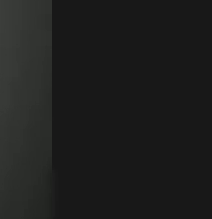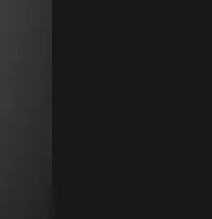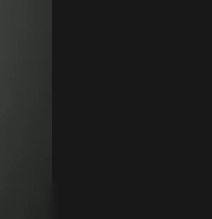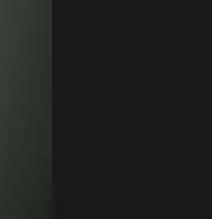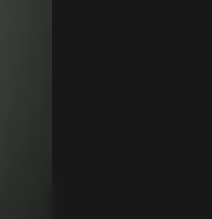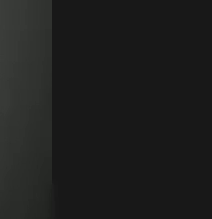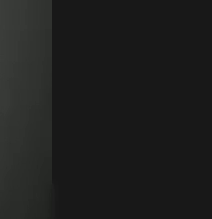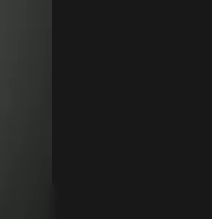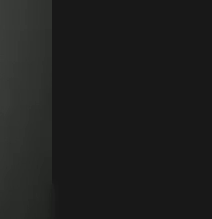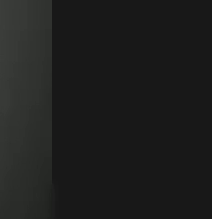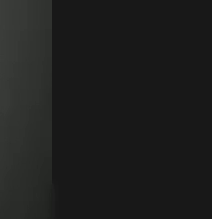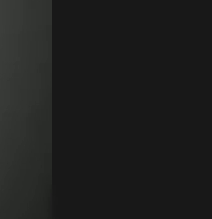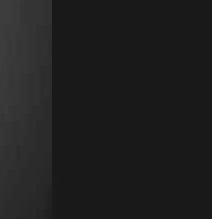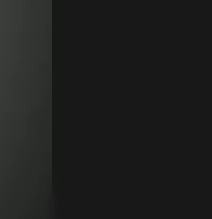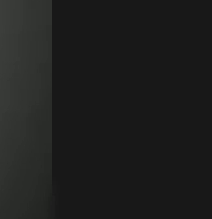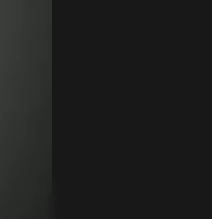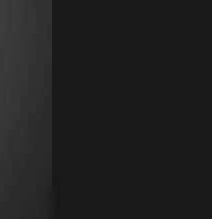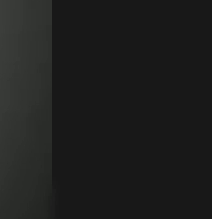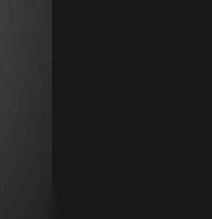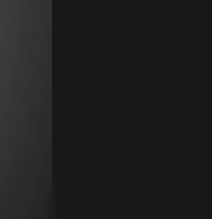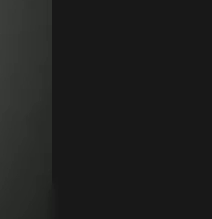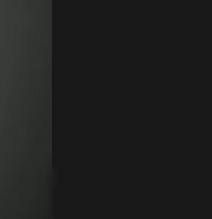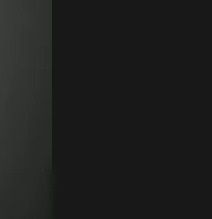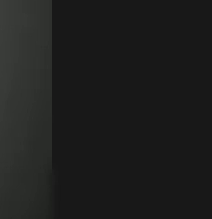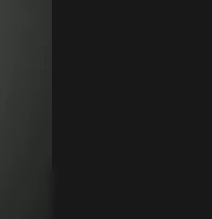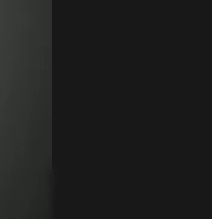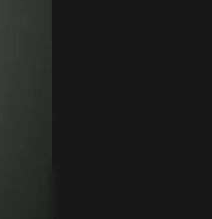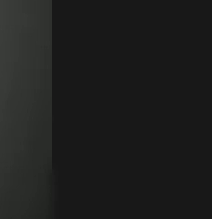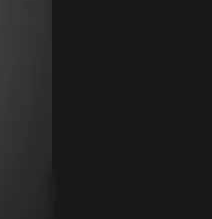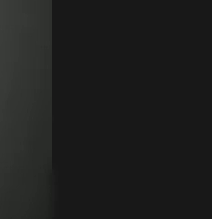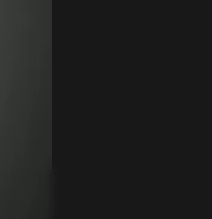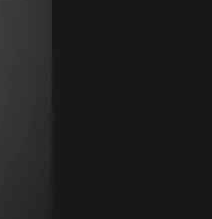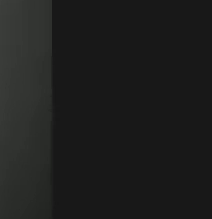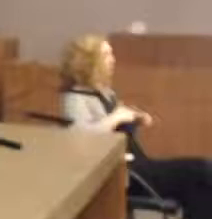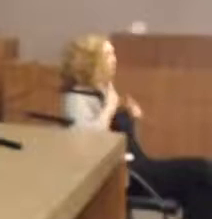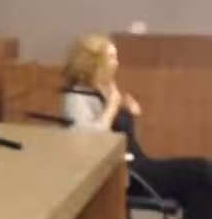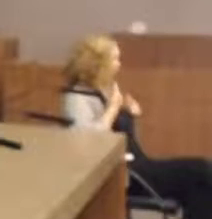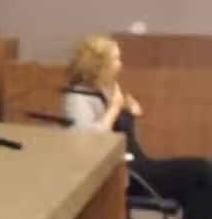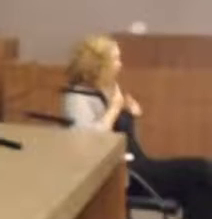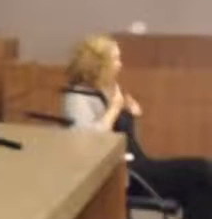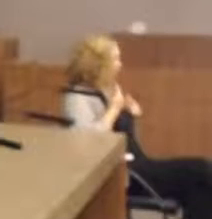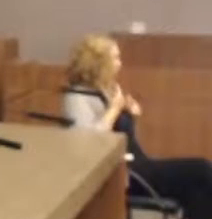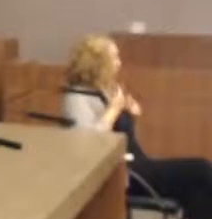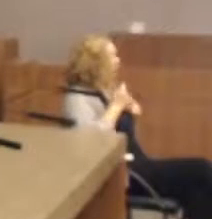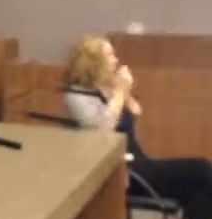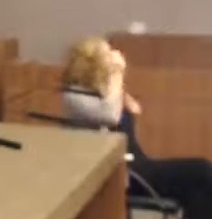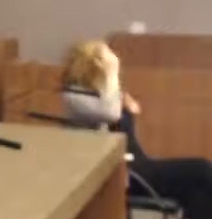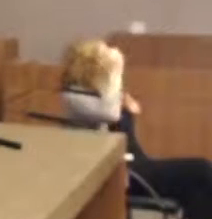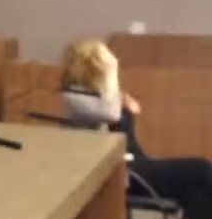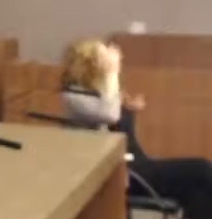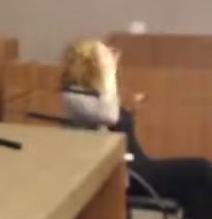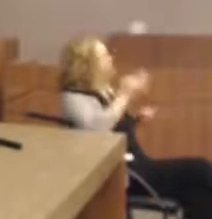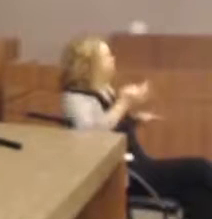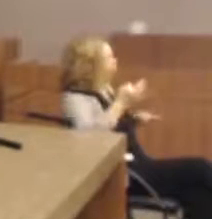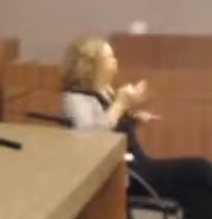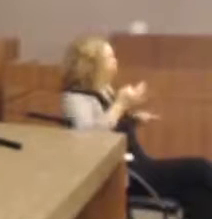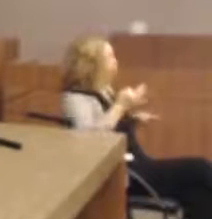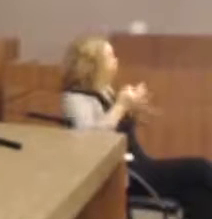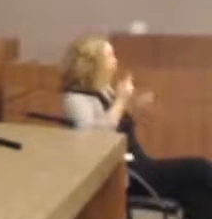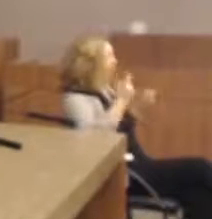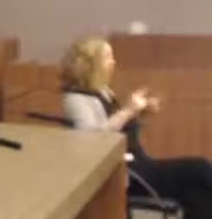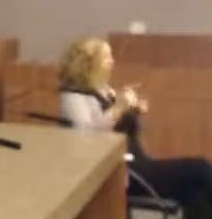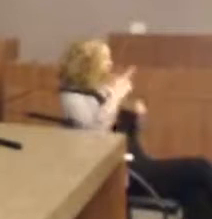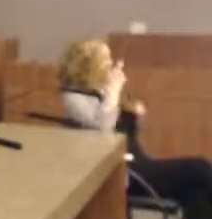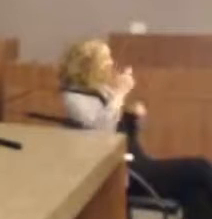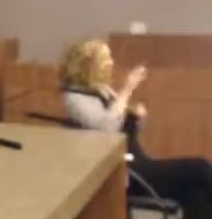we have quickly decided that staying put is our best mechanism for survival. So it's conscious. It's happening